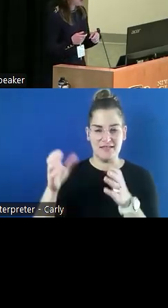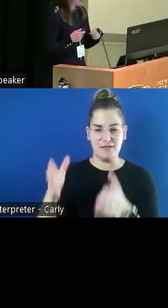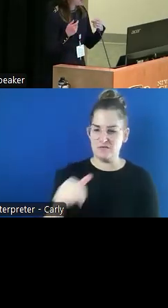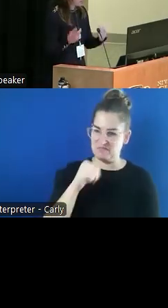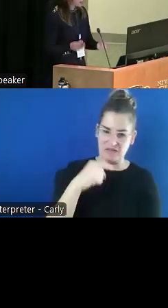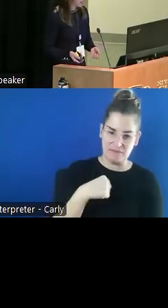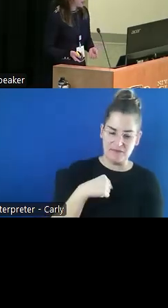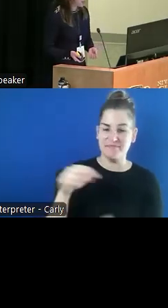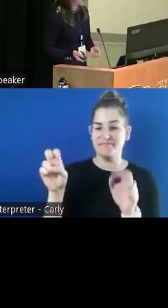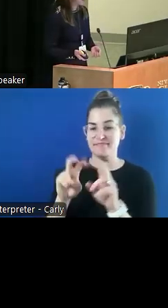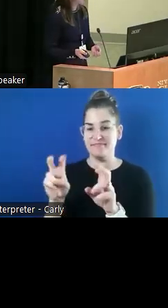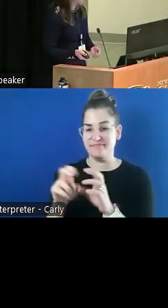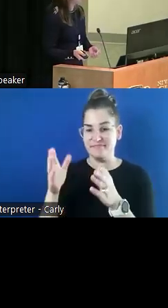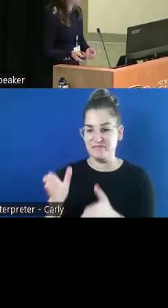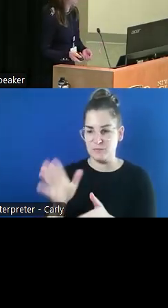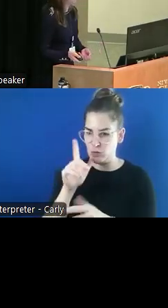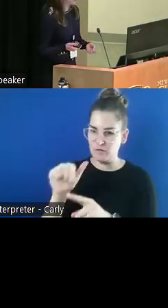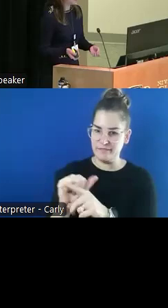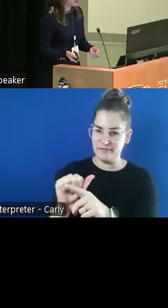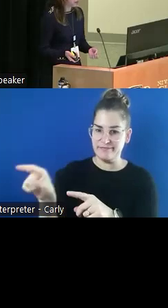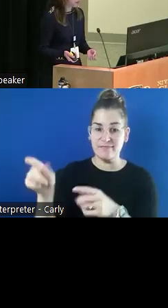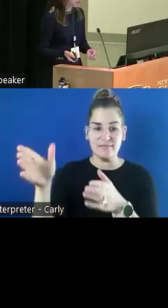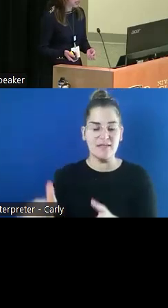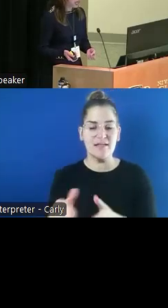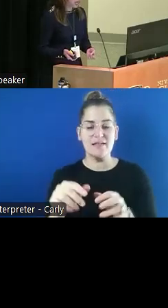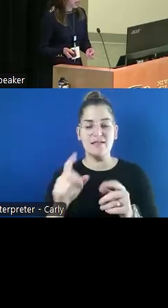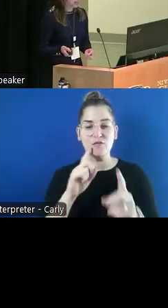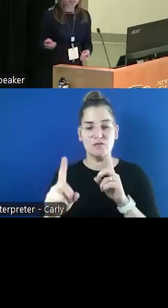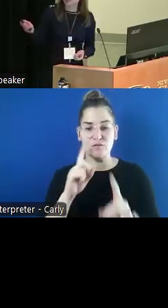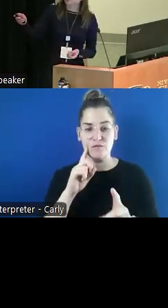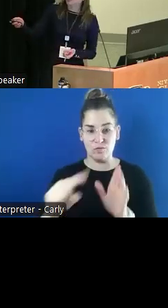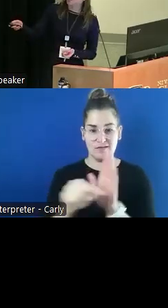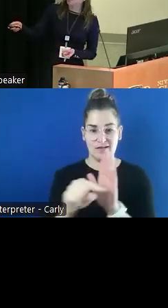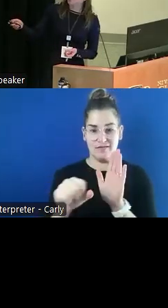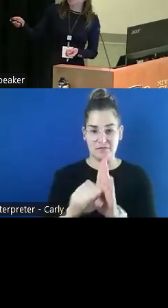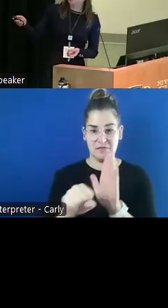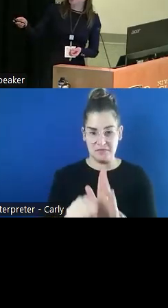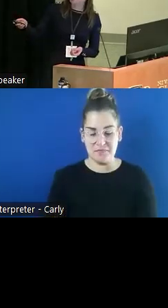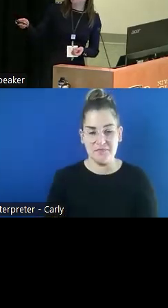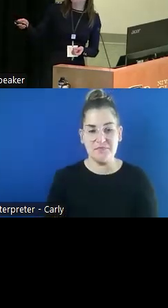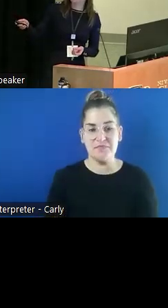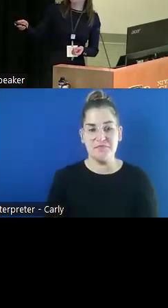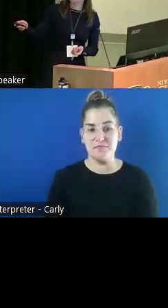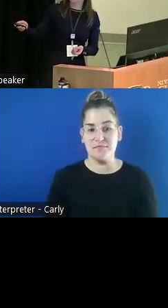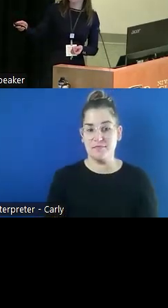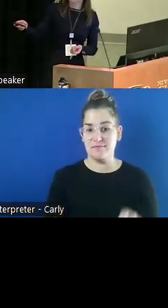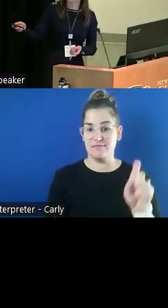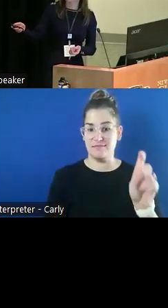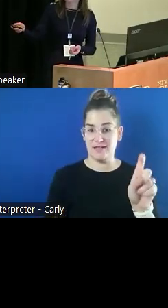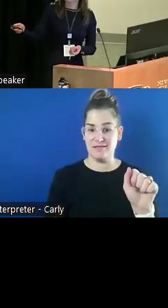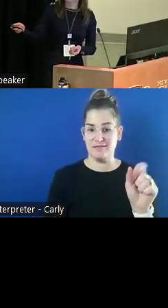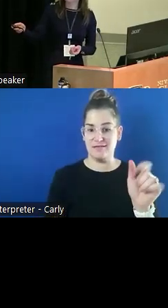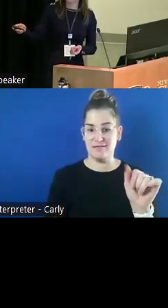So my trained assessor interviewed negative symptoms, and on the x-axis, you could see